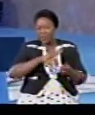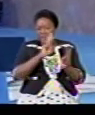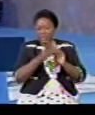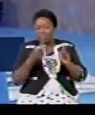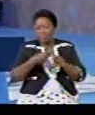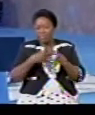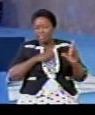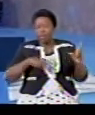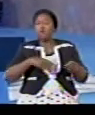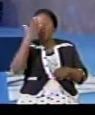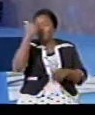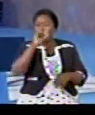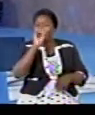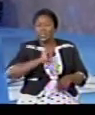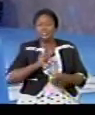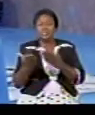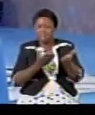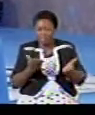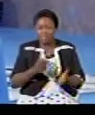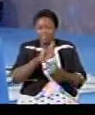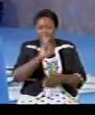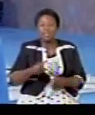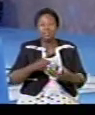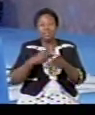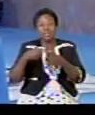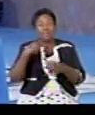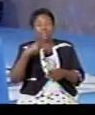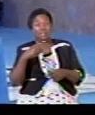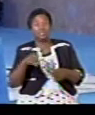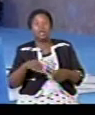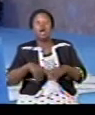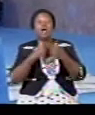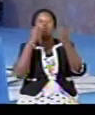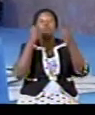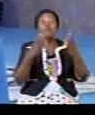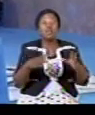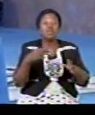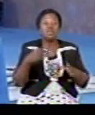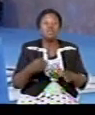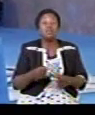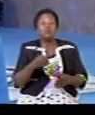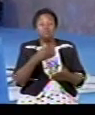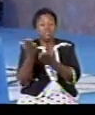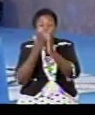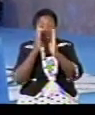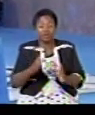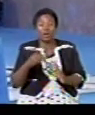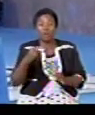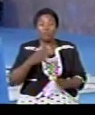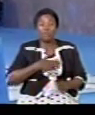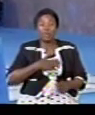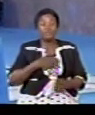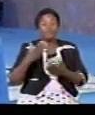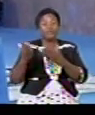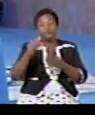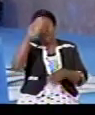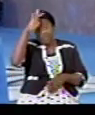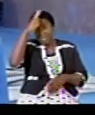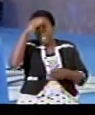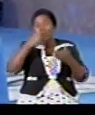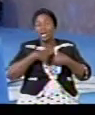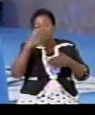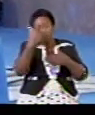Lord. Why am I here? Then he said, how many hired servants of my fathers have